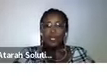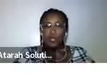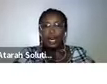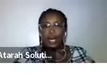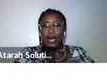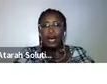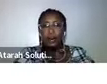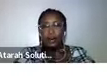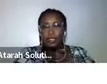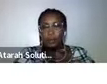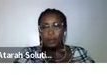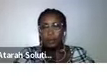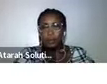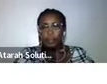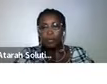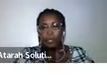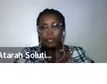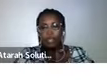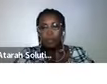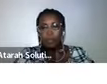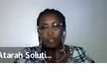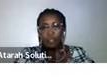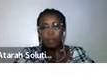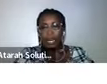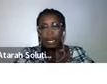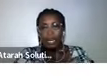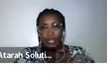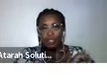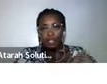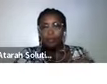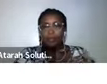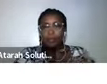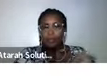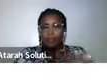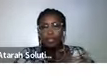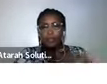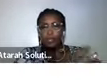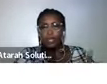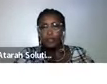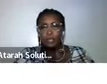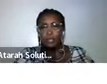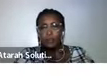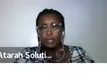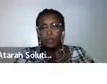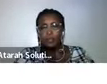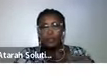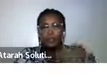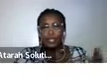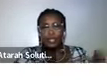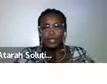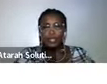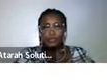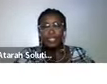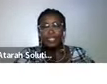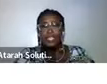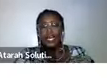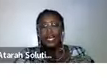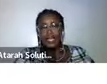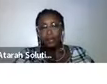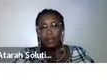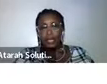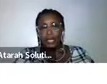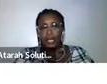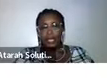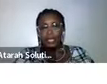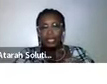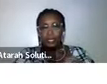you will also earn a 1 CPD point for the HR professionals by IHRM. So there's 1 CPD point for you. You'll get a certificate.